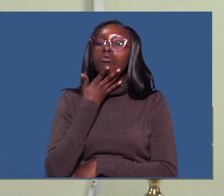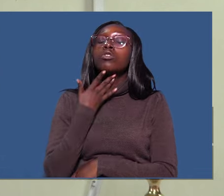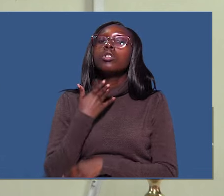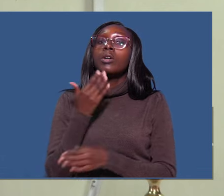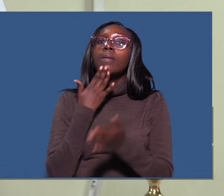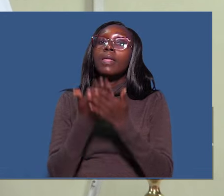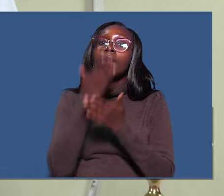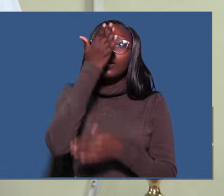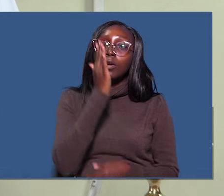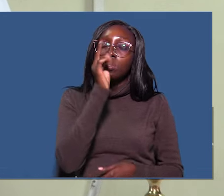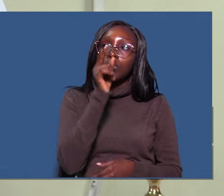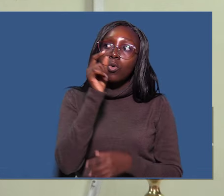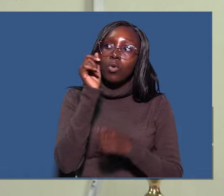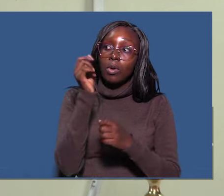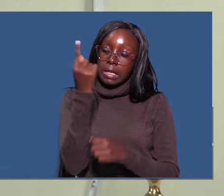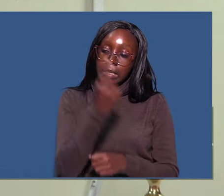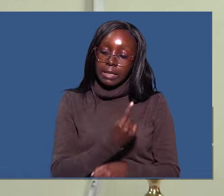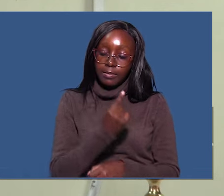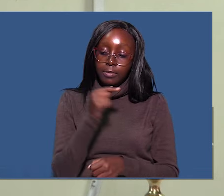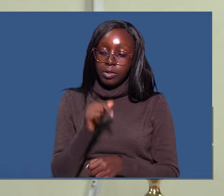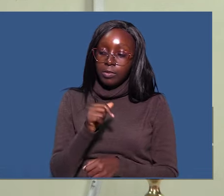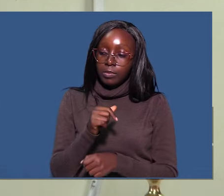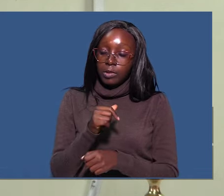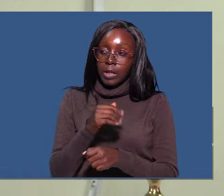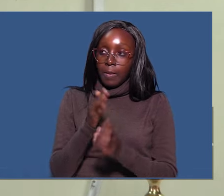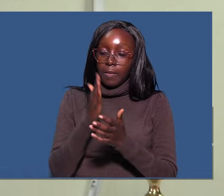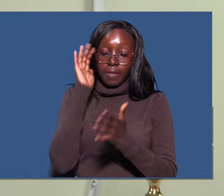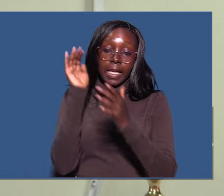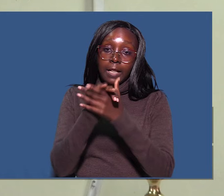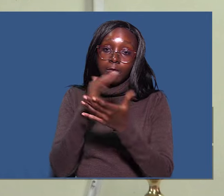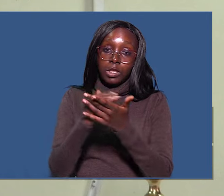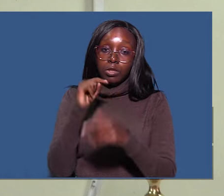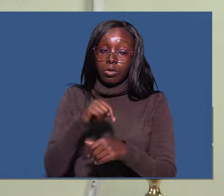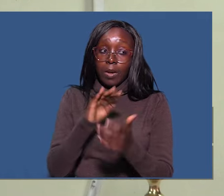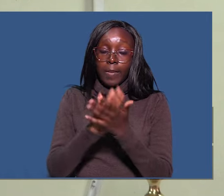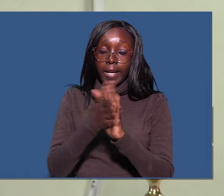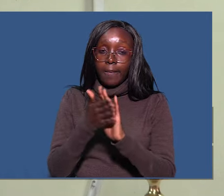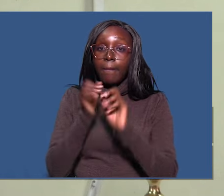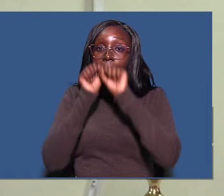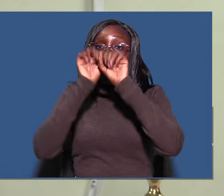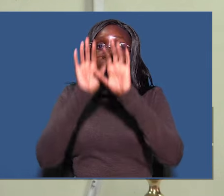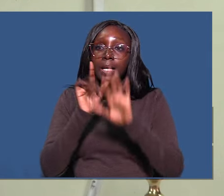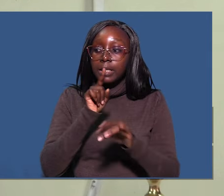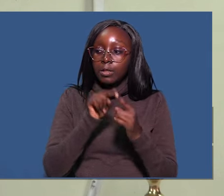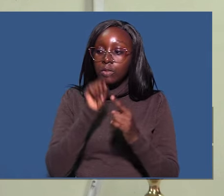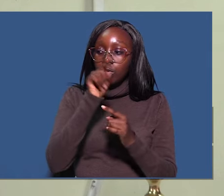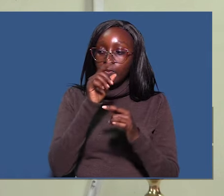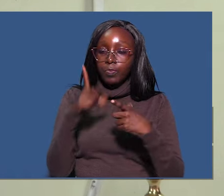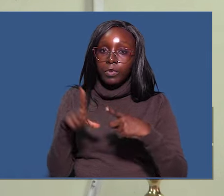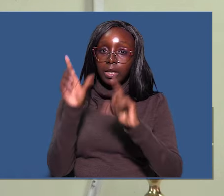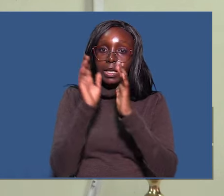it, and we believe that our sharing this morning will be a blessing to you. Let us